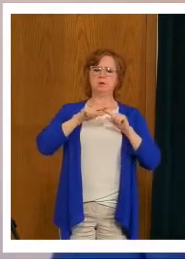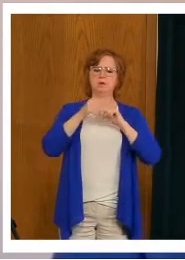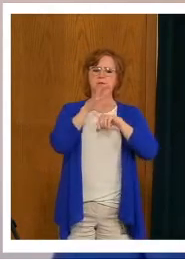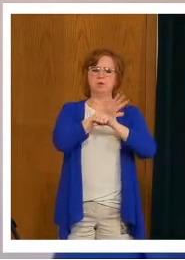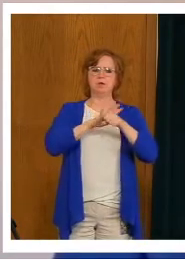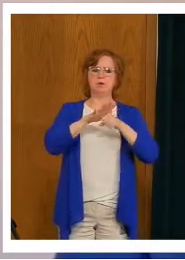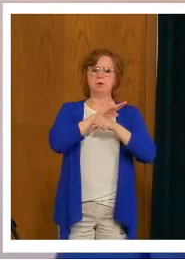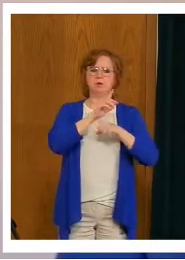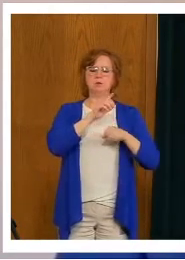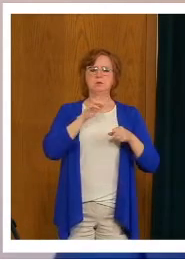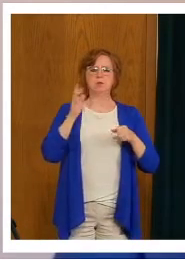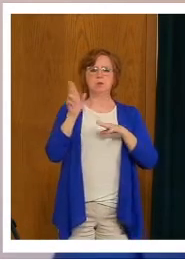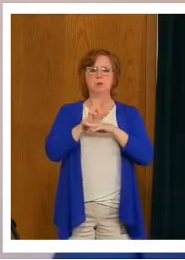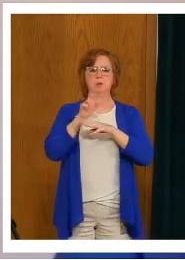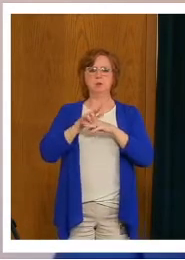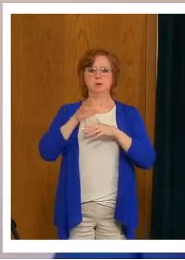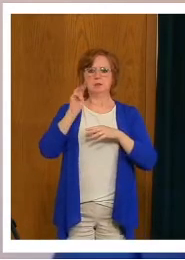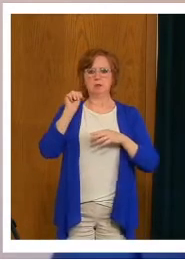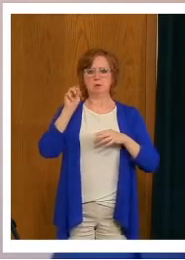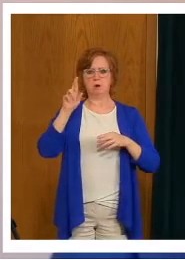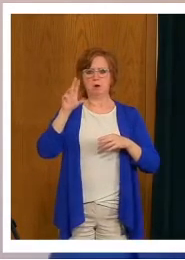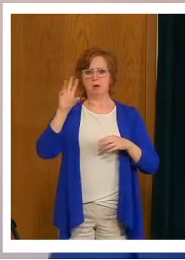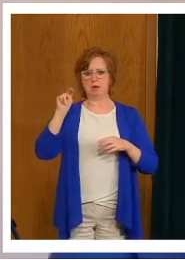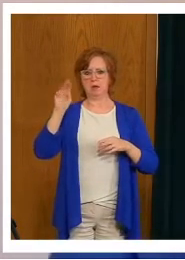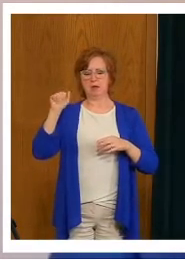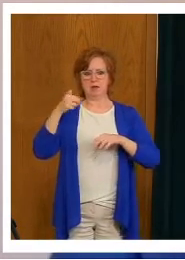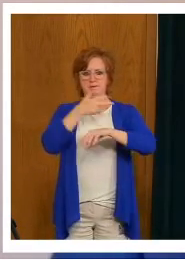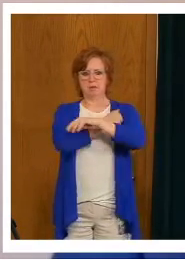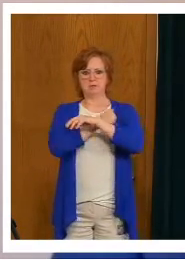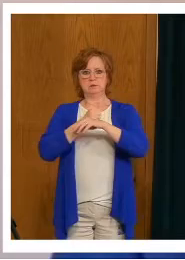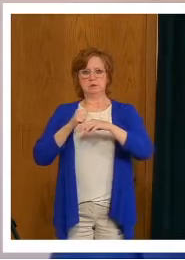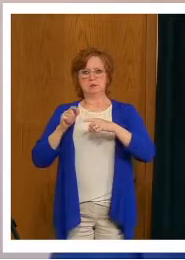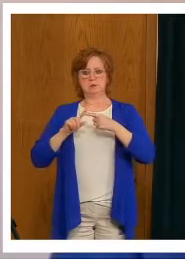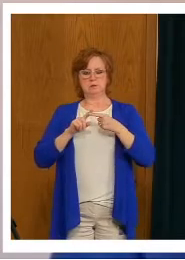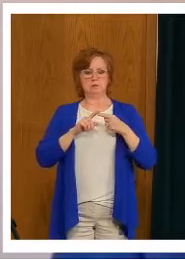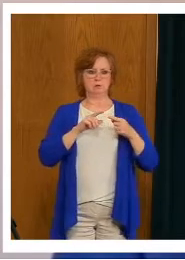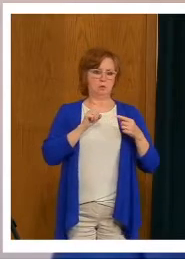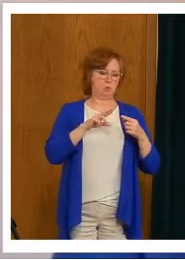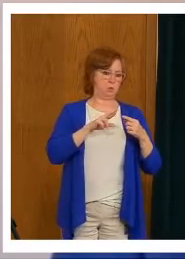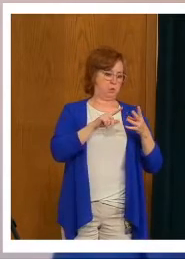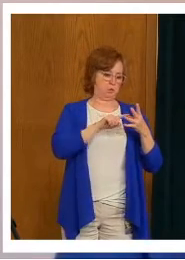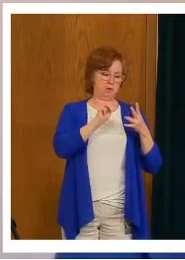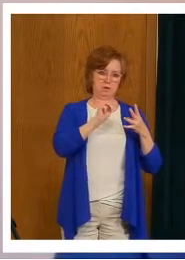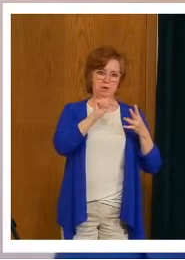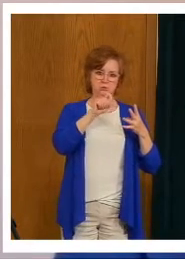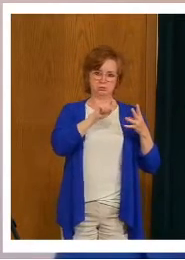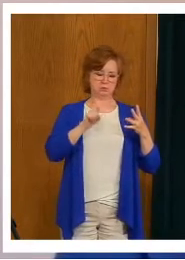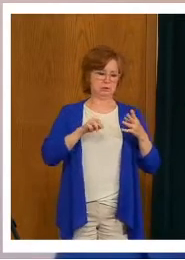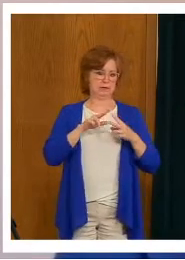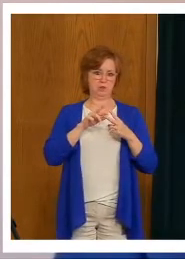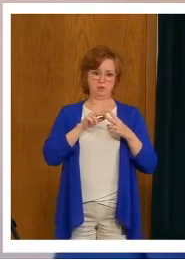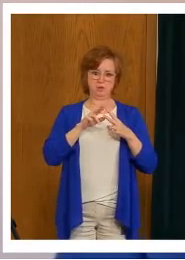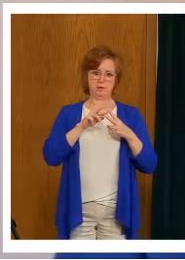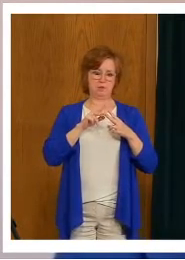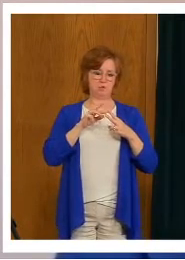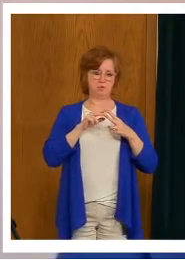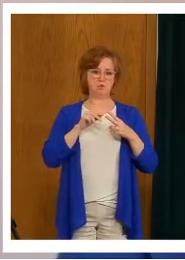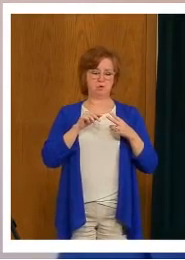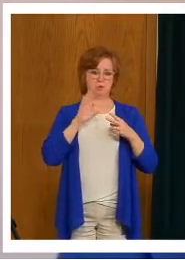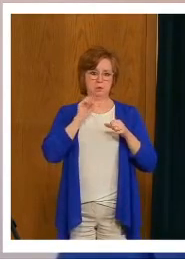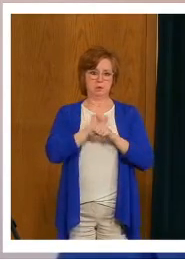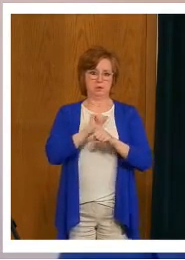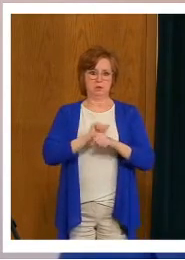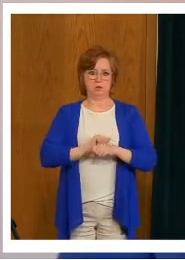boost the AstraZeneca is also acceptable. I don't believe we made that decision yet because we're not sure if there will be future allocations. We are not